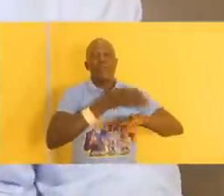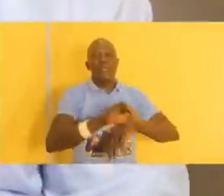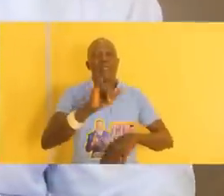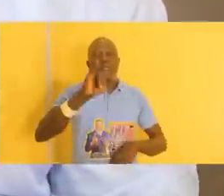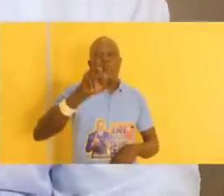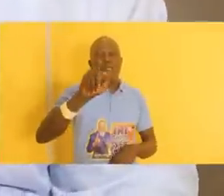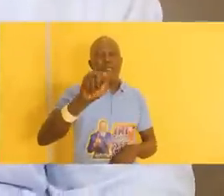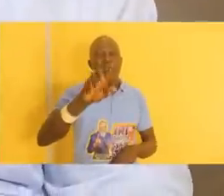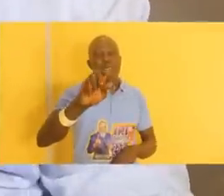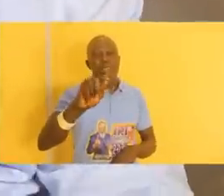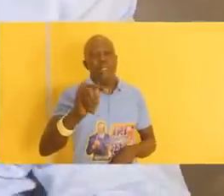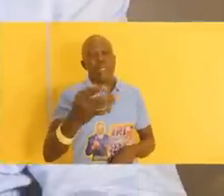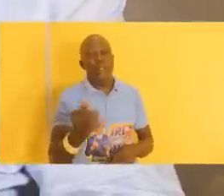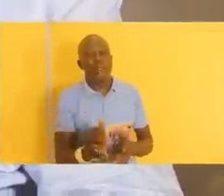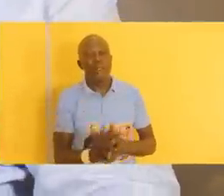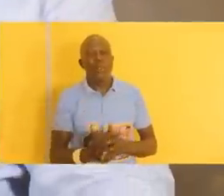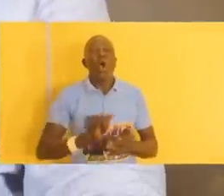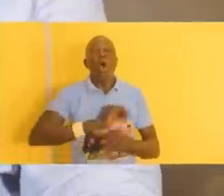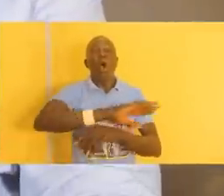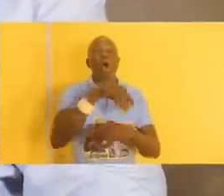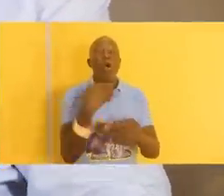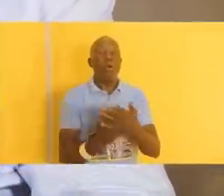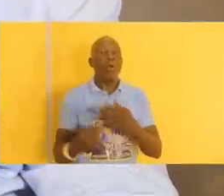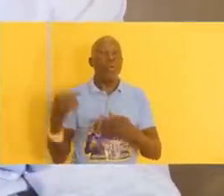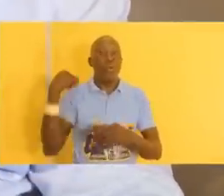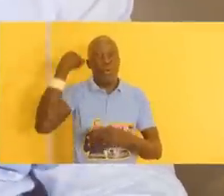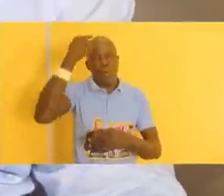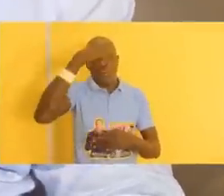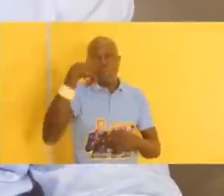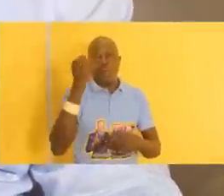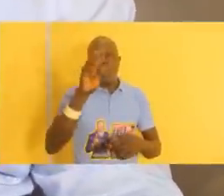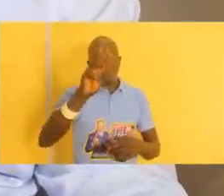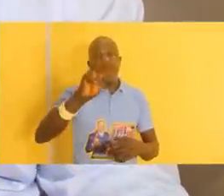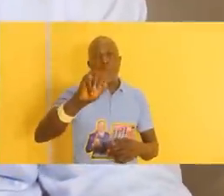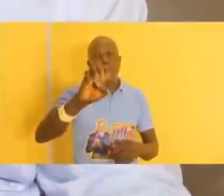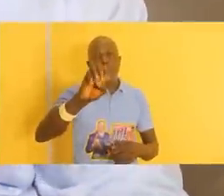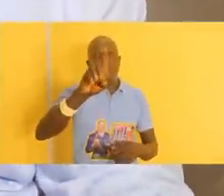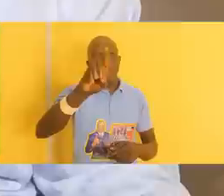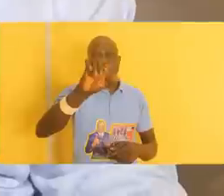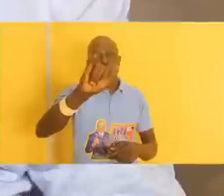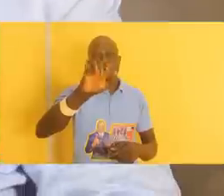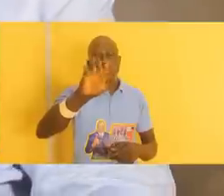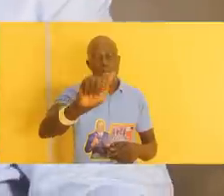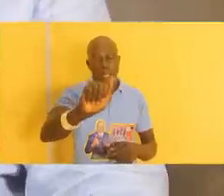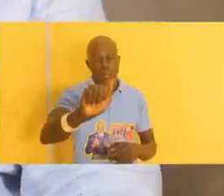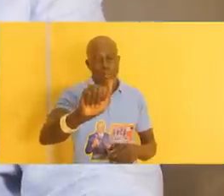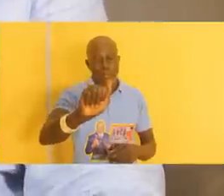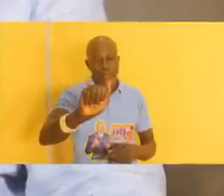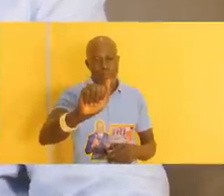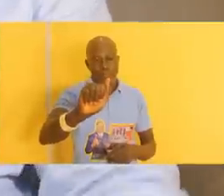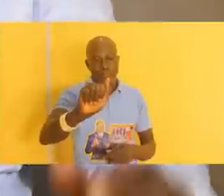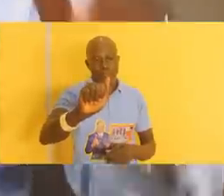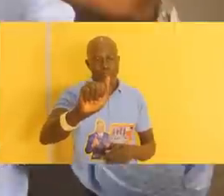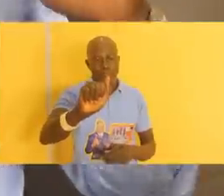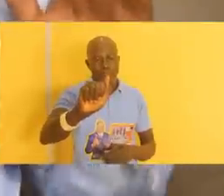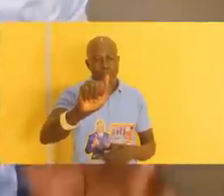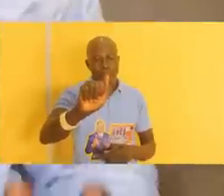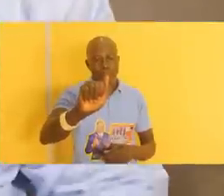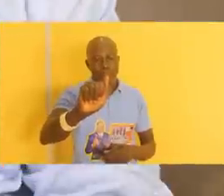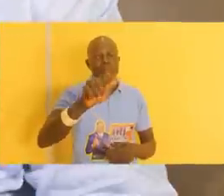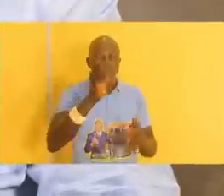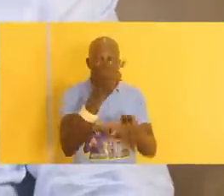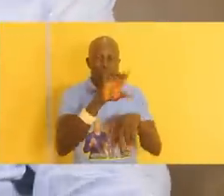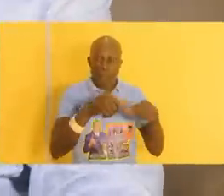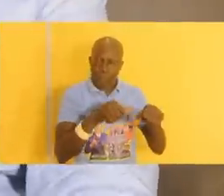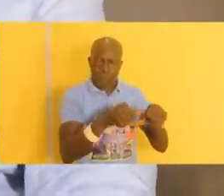Instagram. Then Instagram. Babasebioba official. Babasebioba official. Babasebioba official. Babasebioba official. On Instagram. On Instagram. And